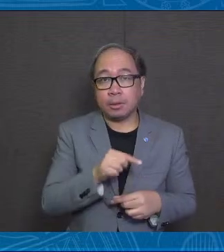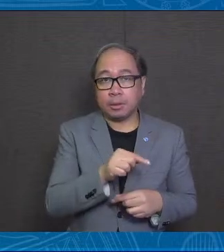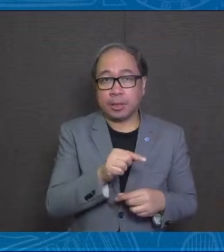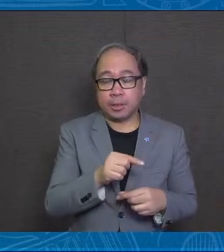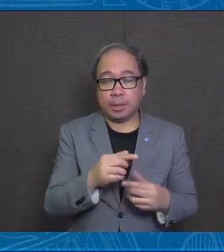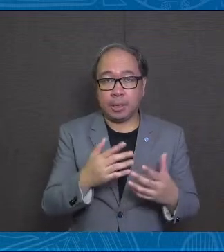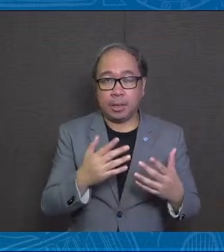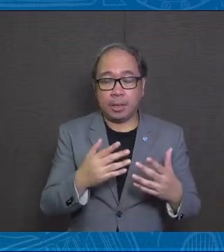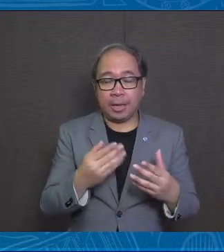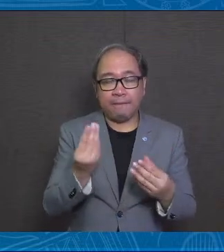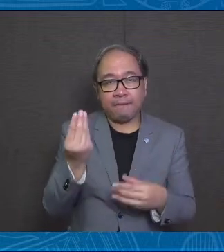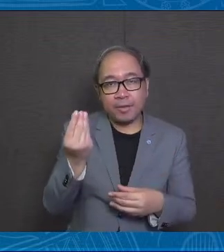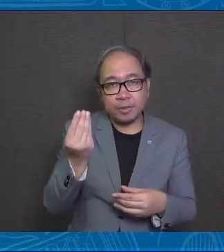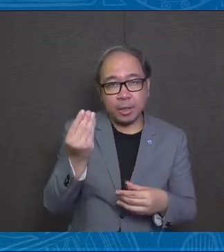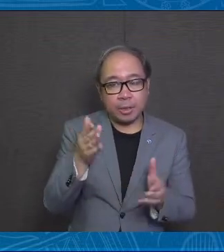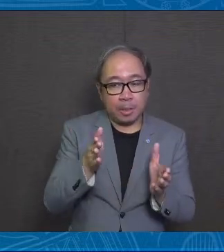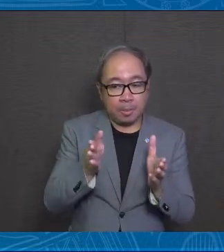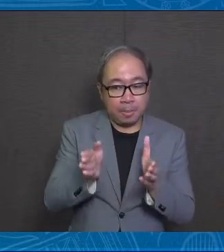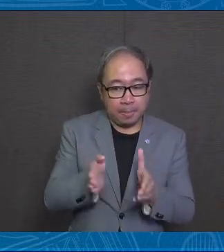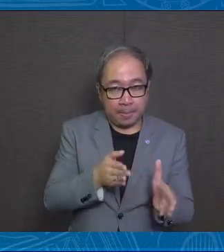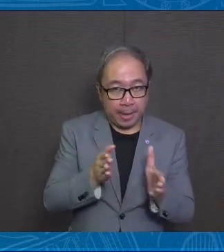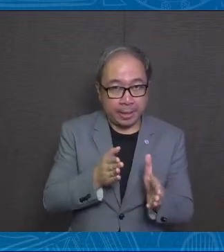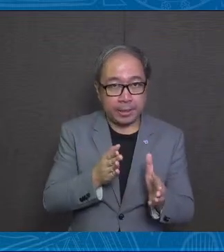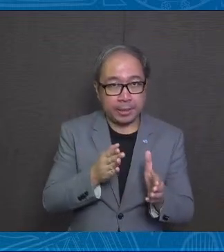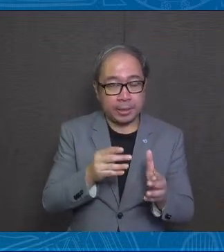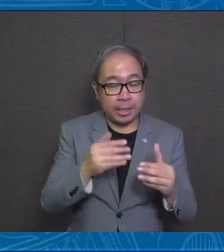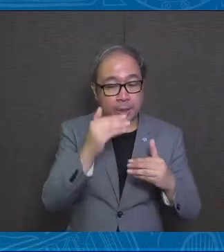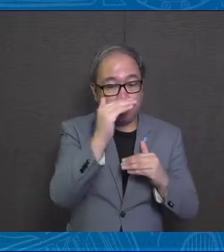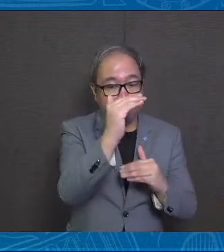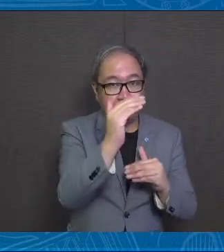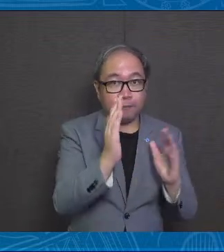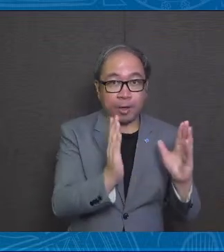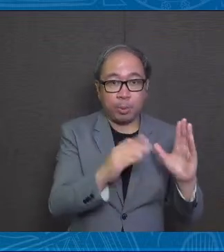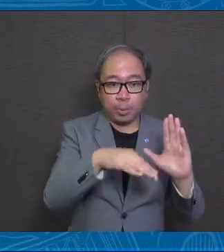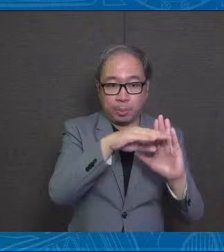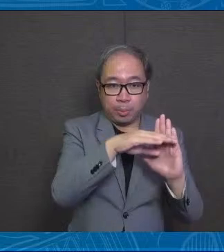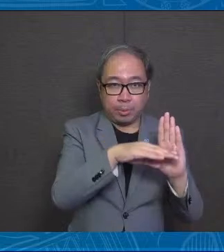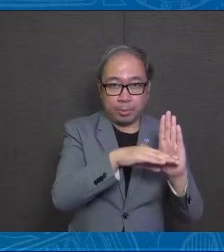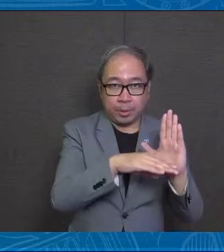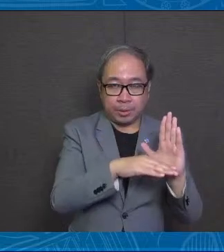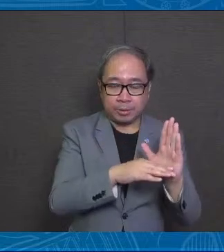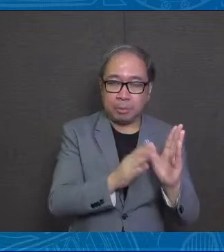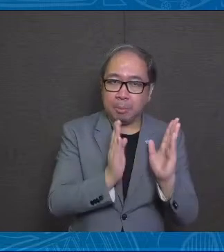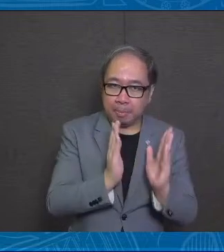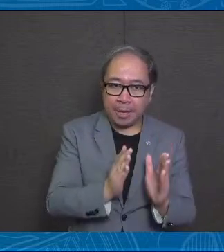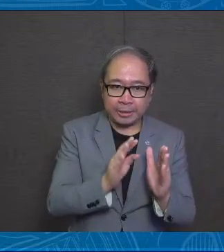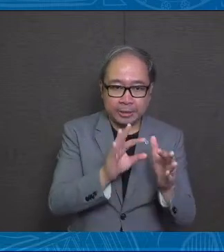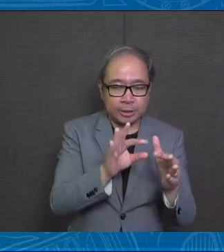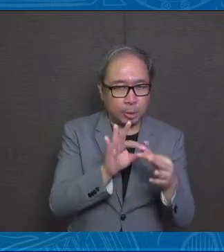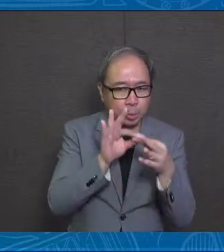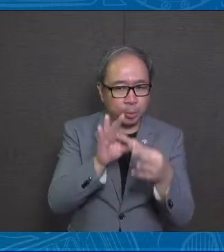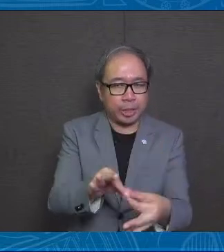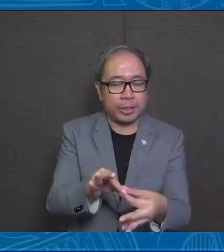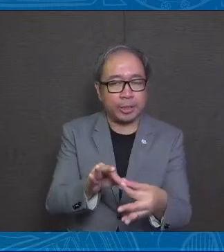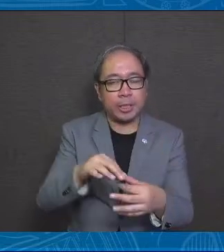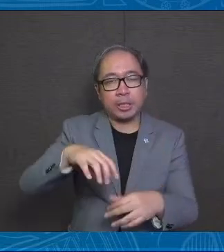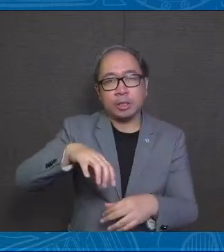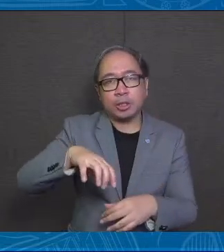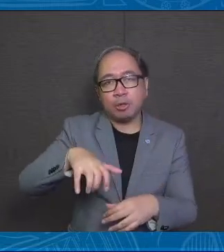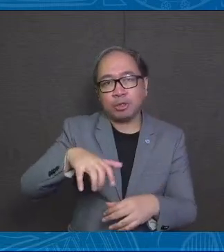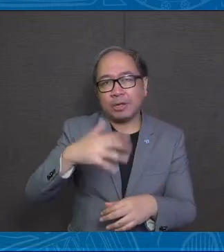or fiscal framework needs to base on the national 5 years social development